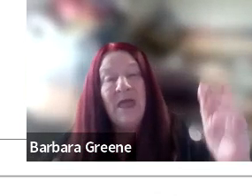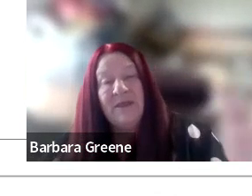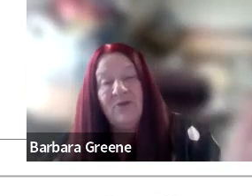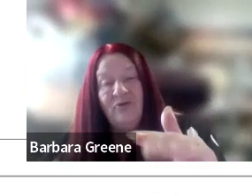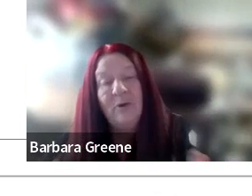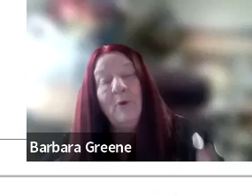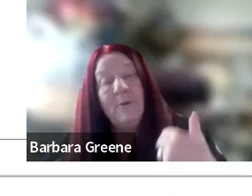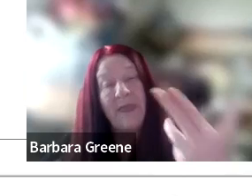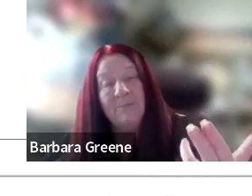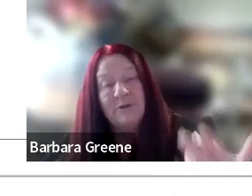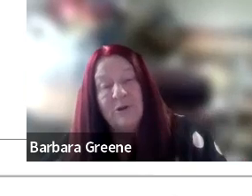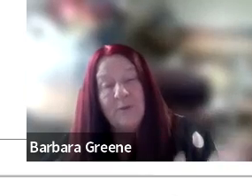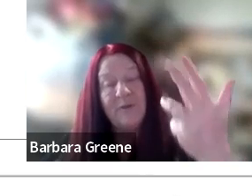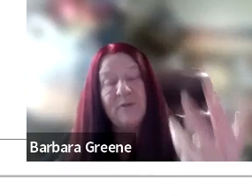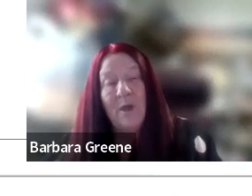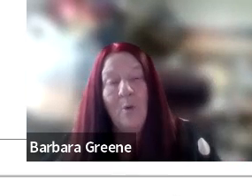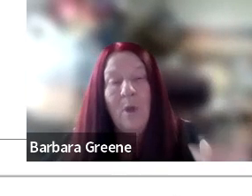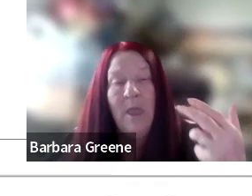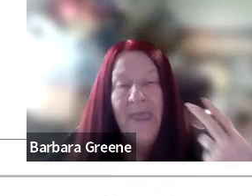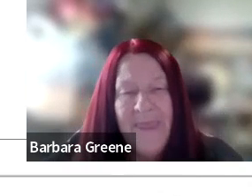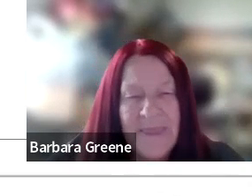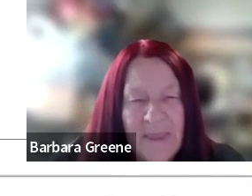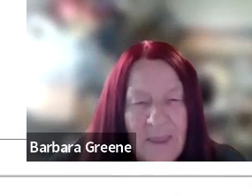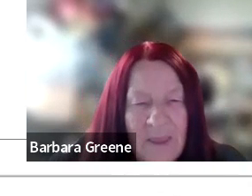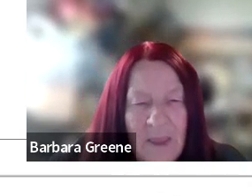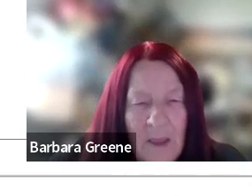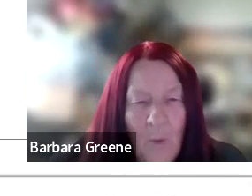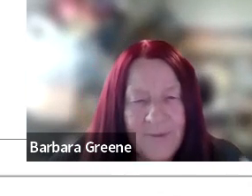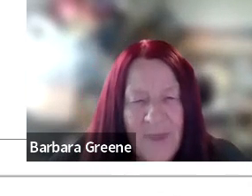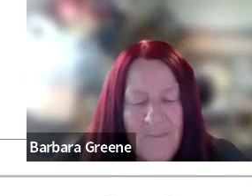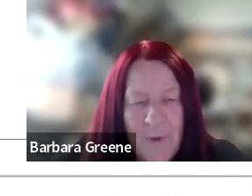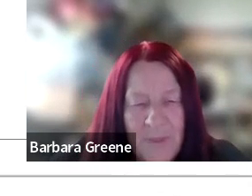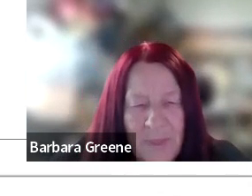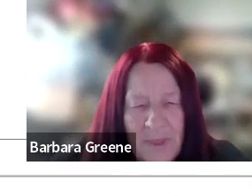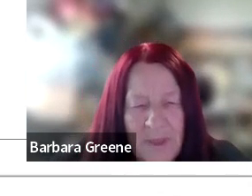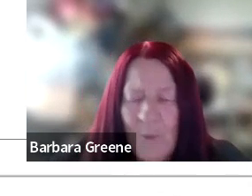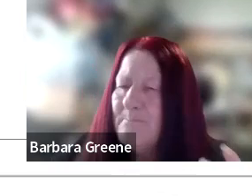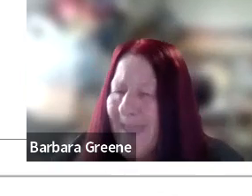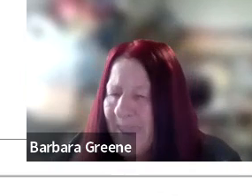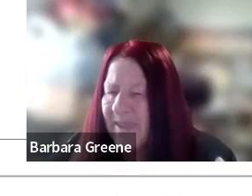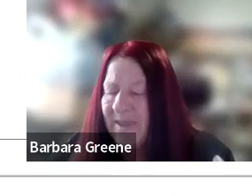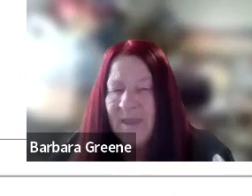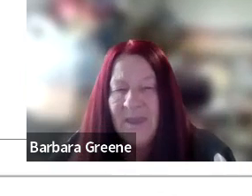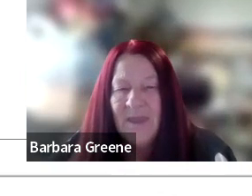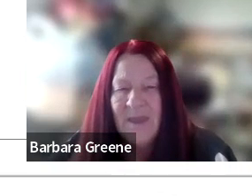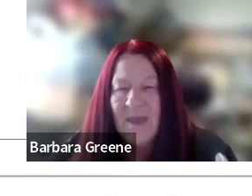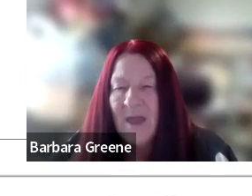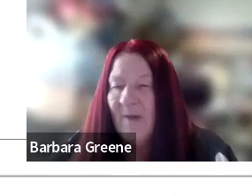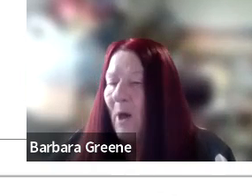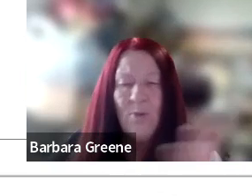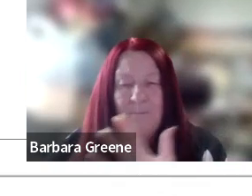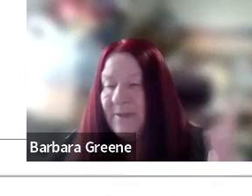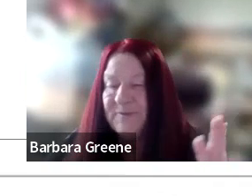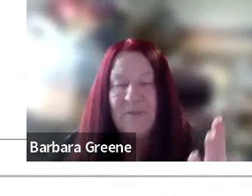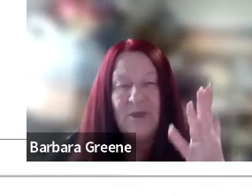But it kind of gives you, and we were able to look at this and go, hey, what's up with May?